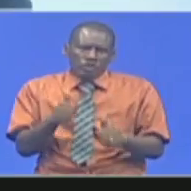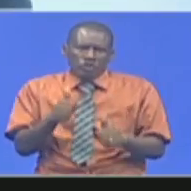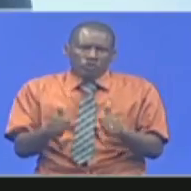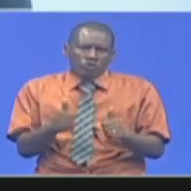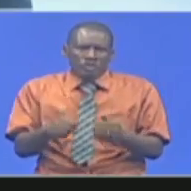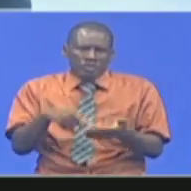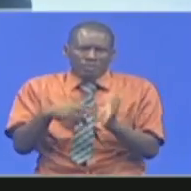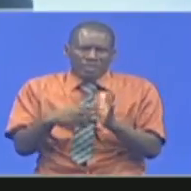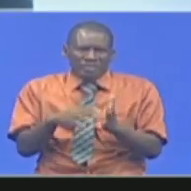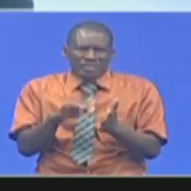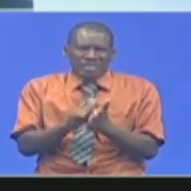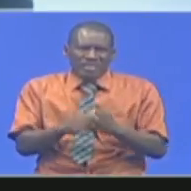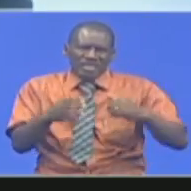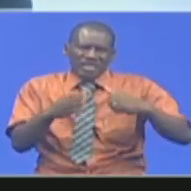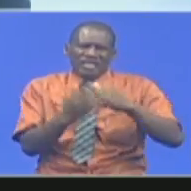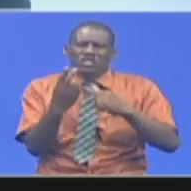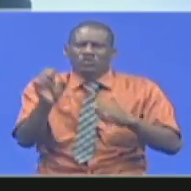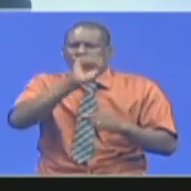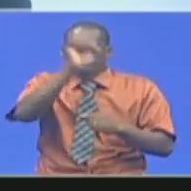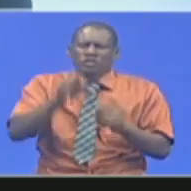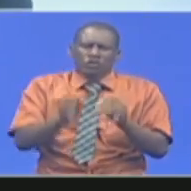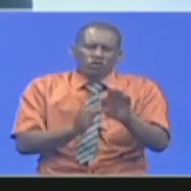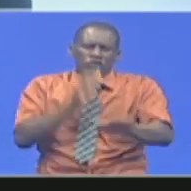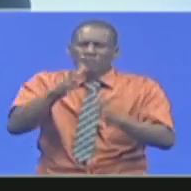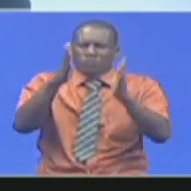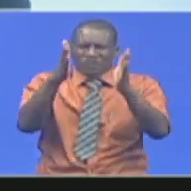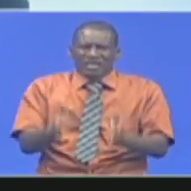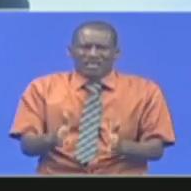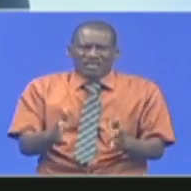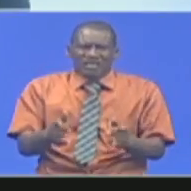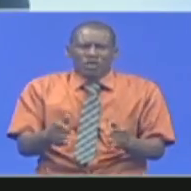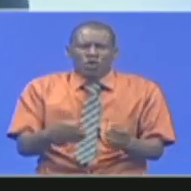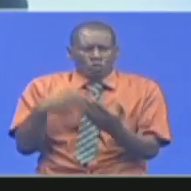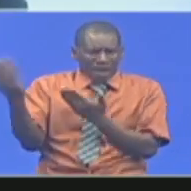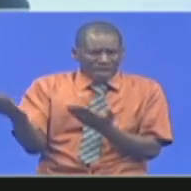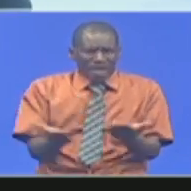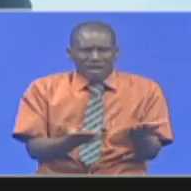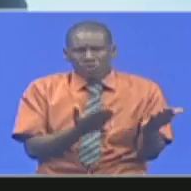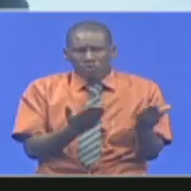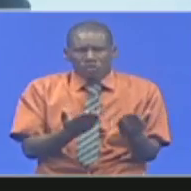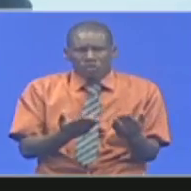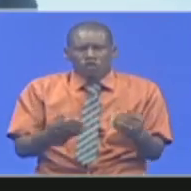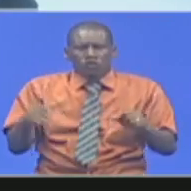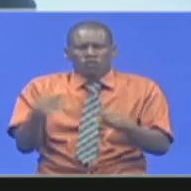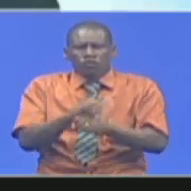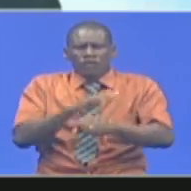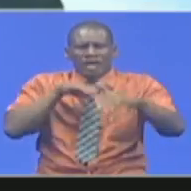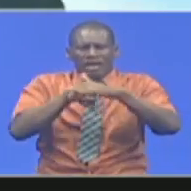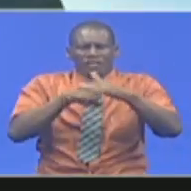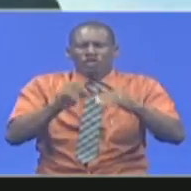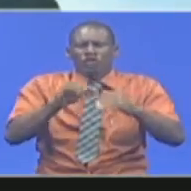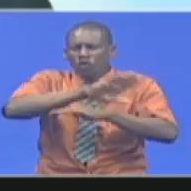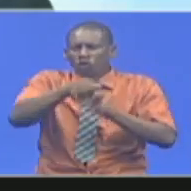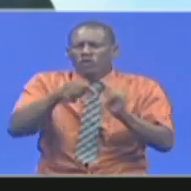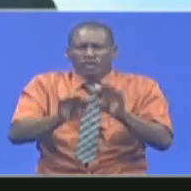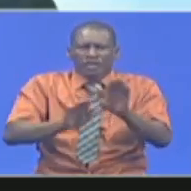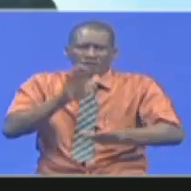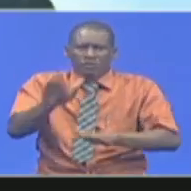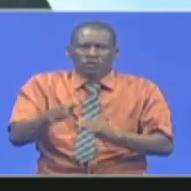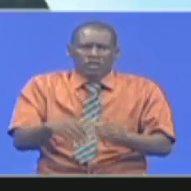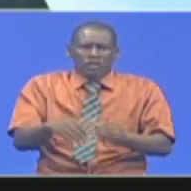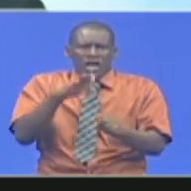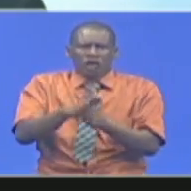translates to 92% of the depositors were allowed full access of their deposits. I mean, a lot of questions are asked